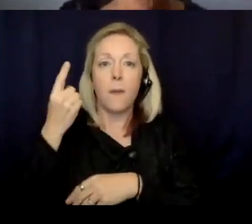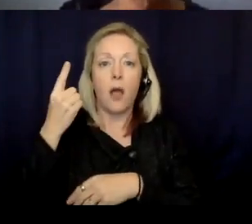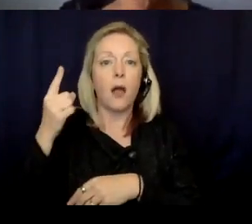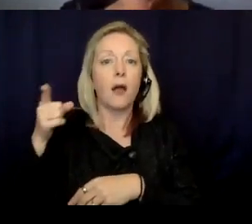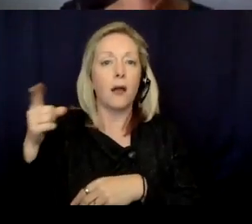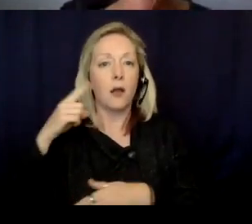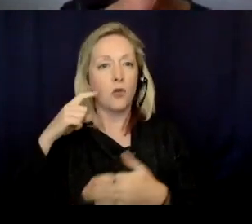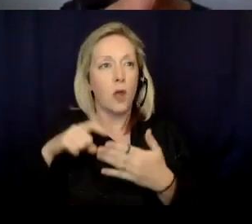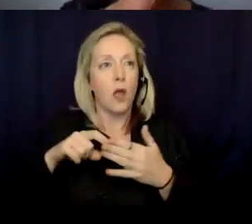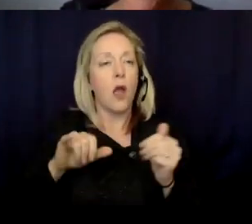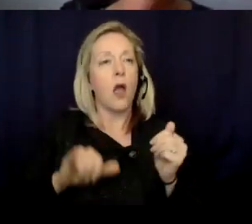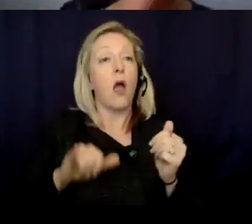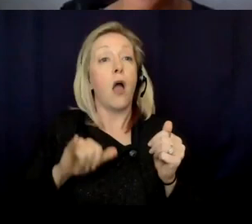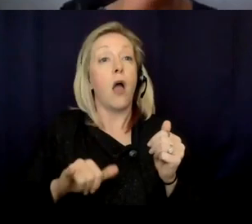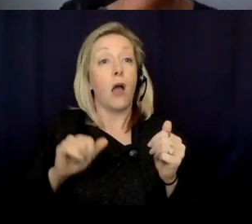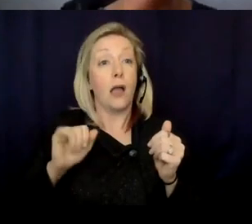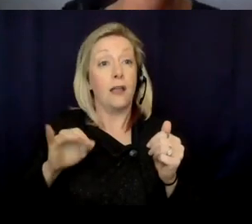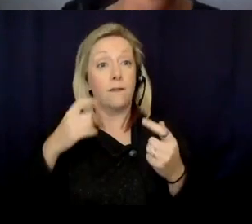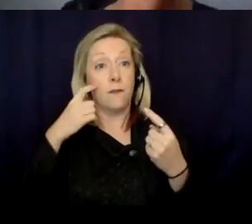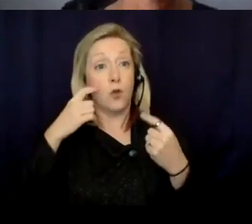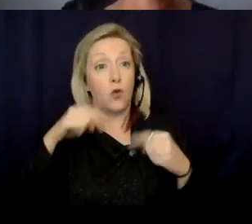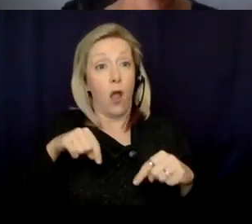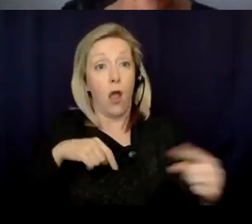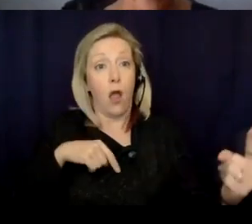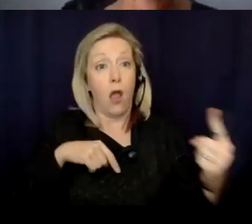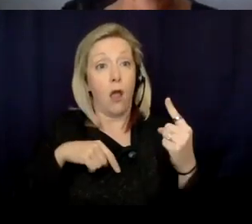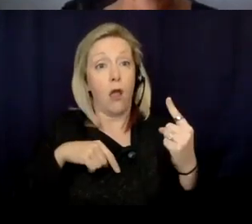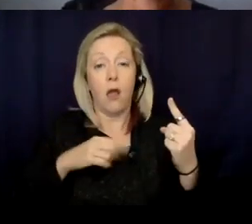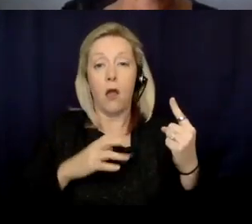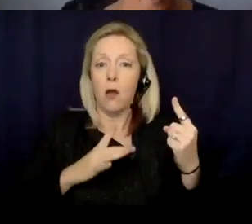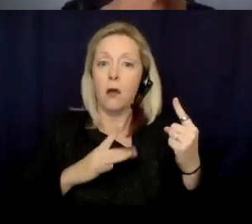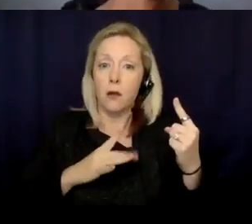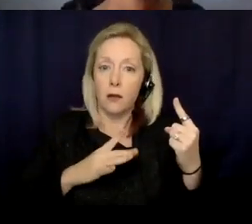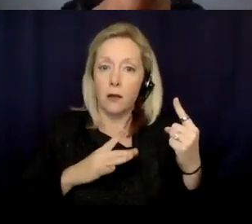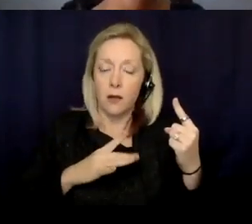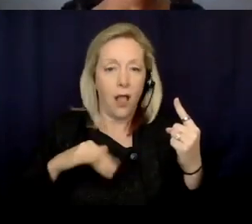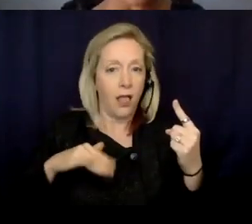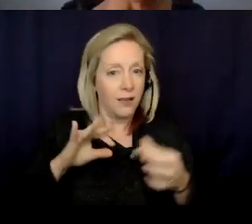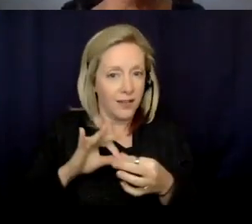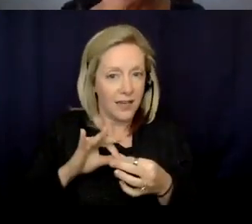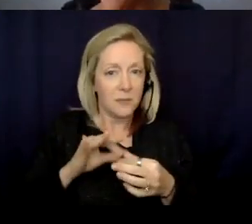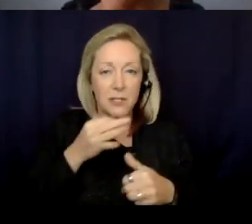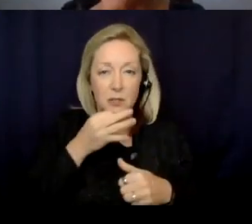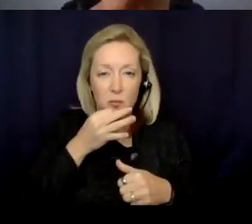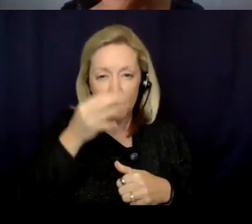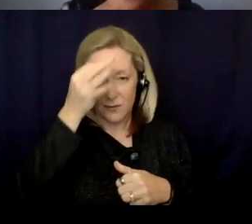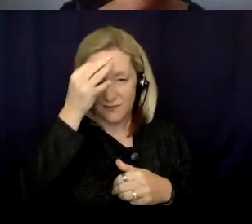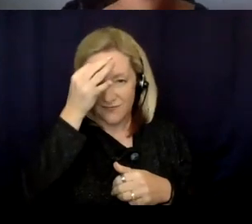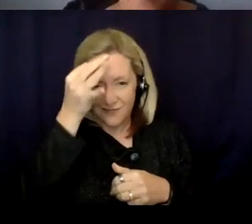oh, when I do stuff, people will come running. Oh, wow, that's